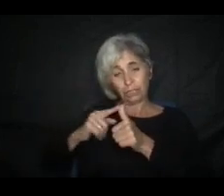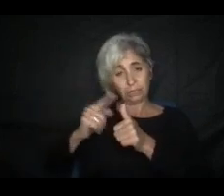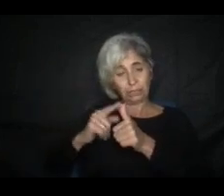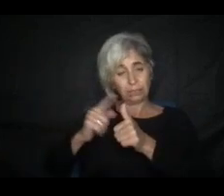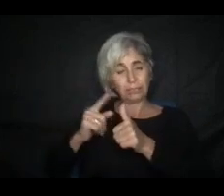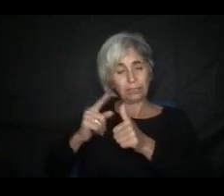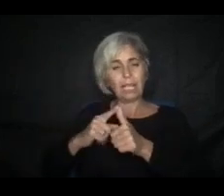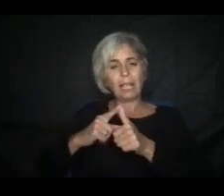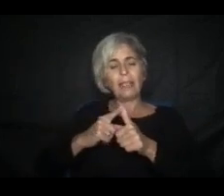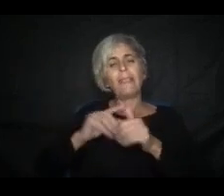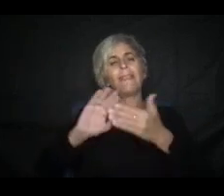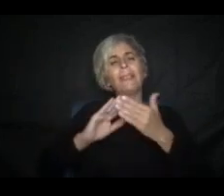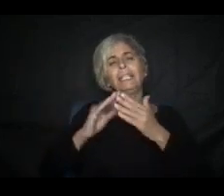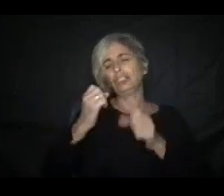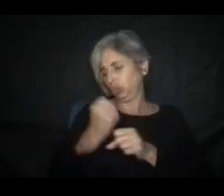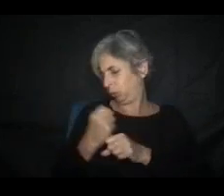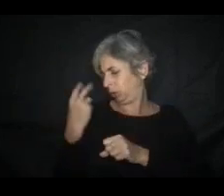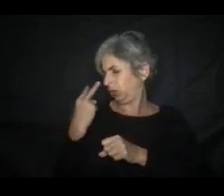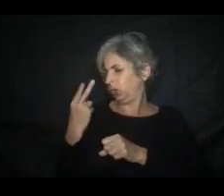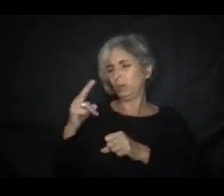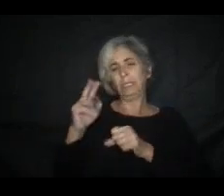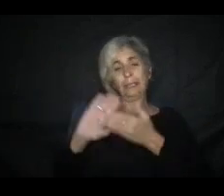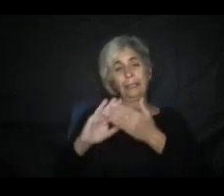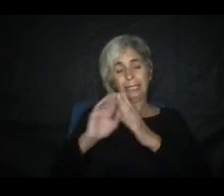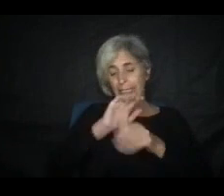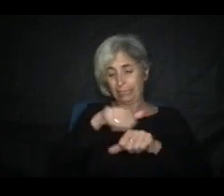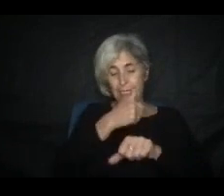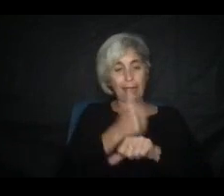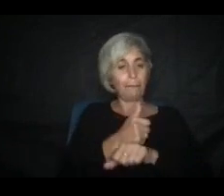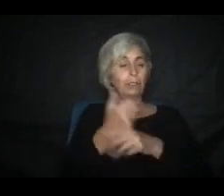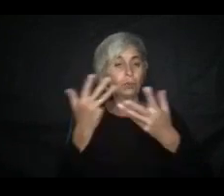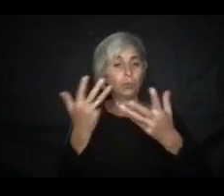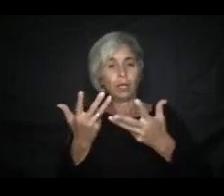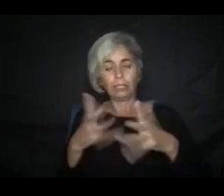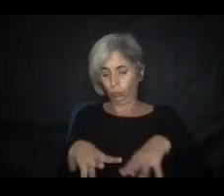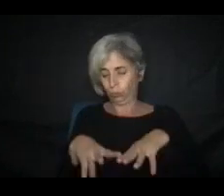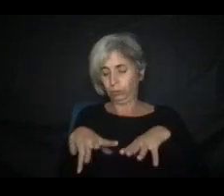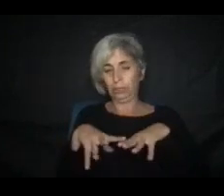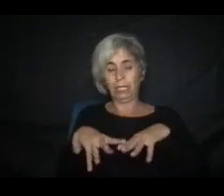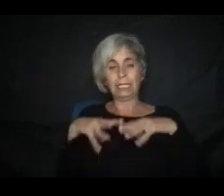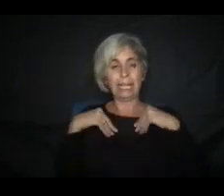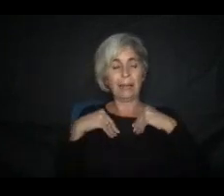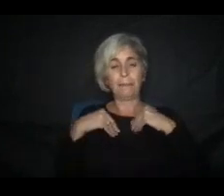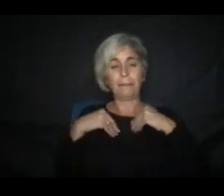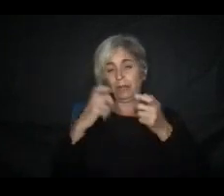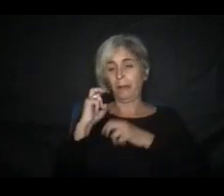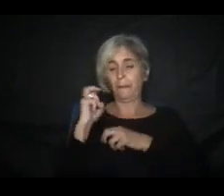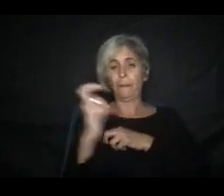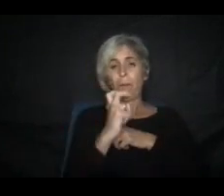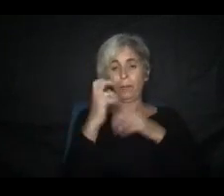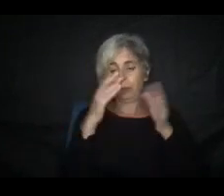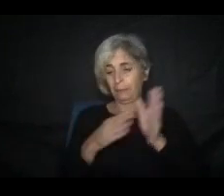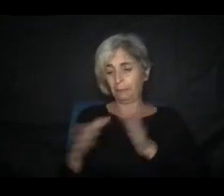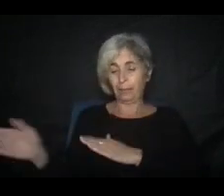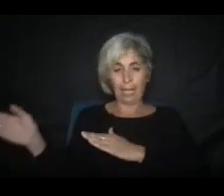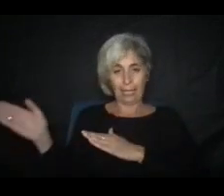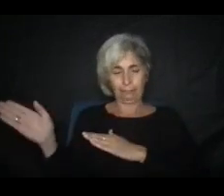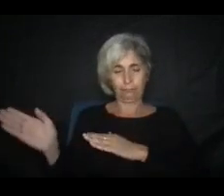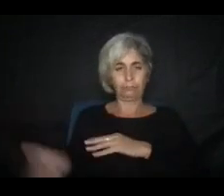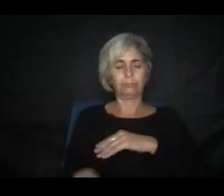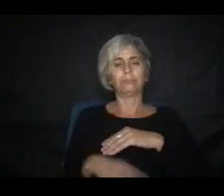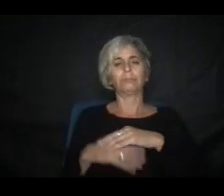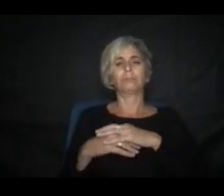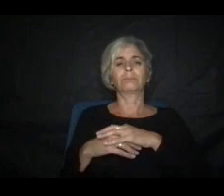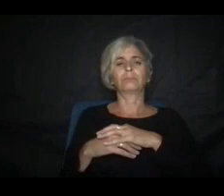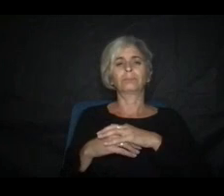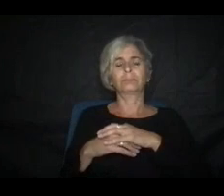undertaken about 2 years ago, and that was to establish the intent to adopt a mobility plan in its comprehensive plan.